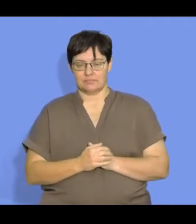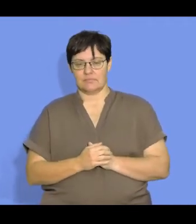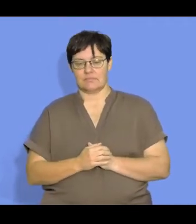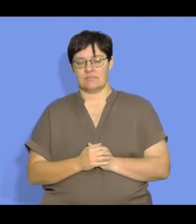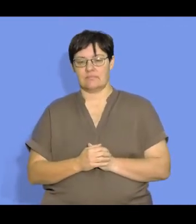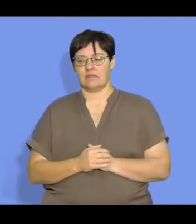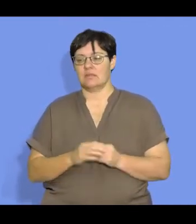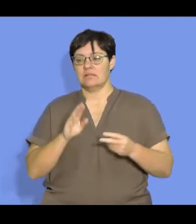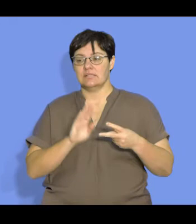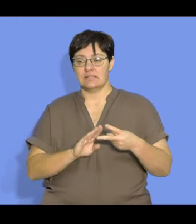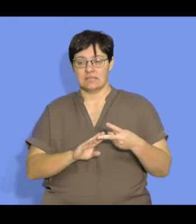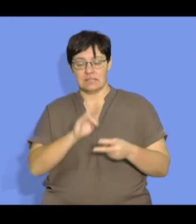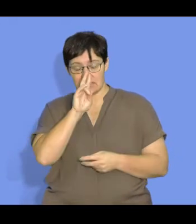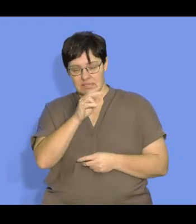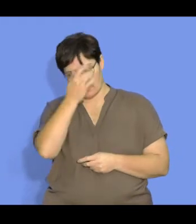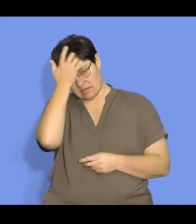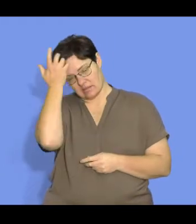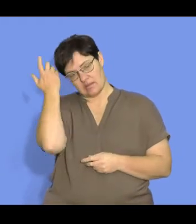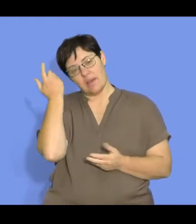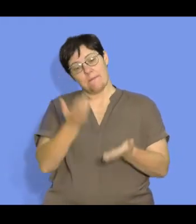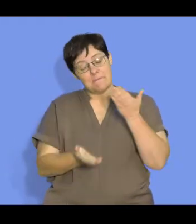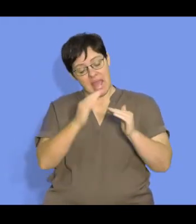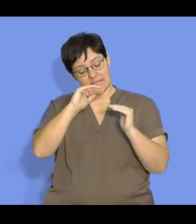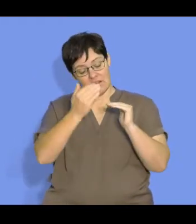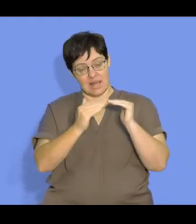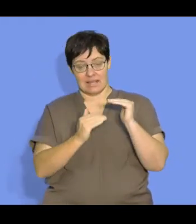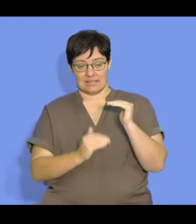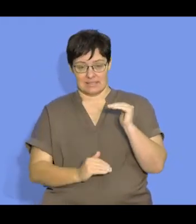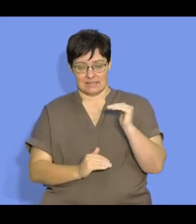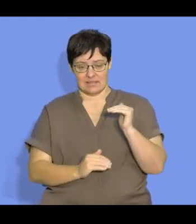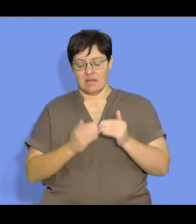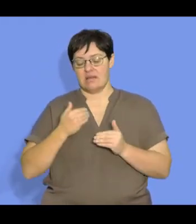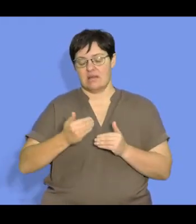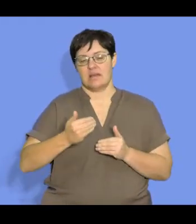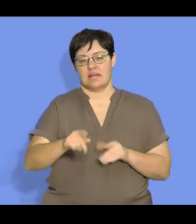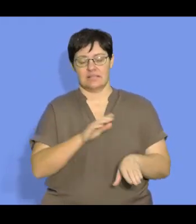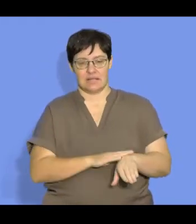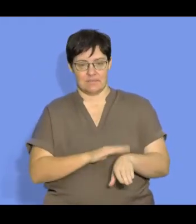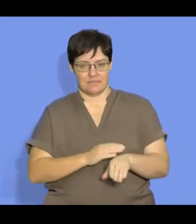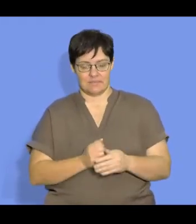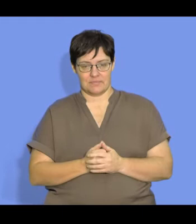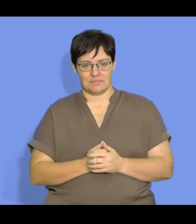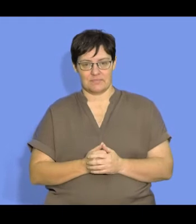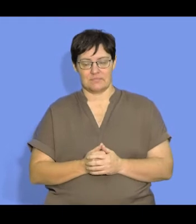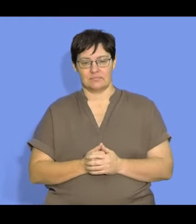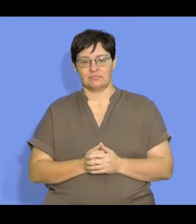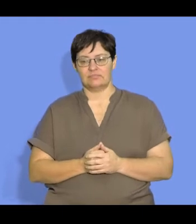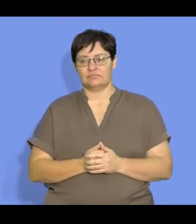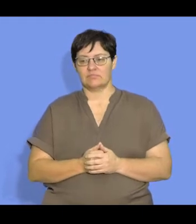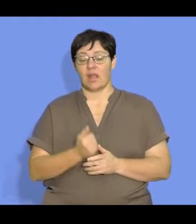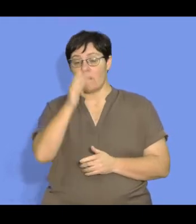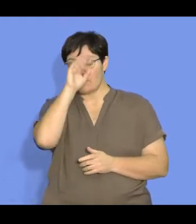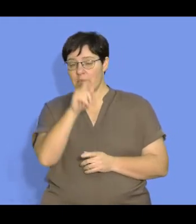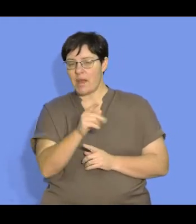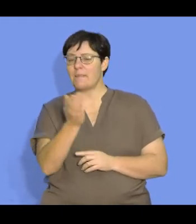intervals. We can go look at the decrease of our mass over regular time intervals. And if you can